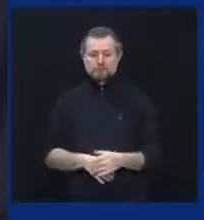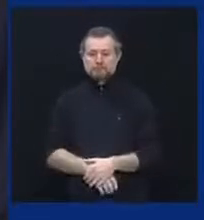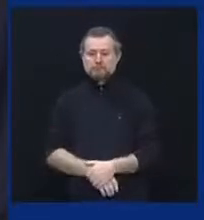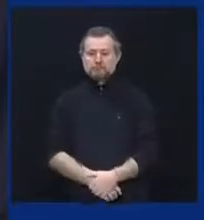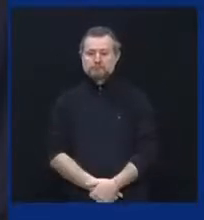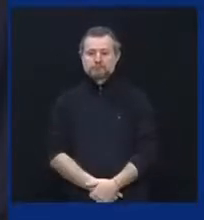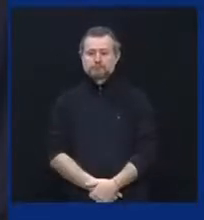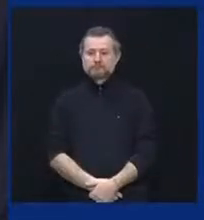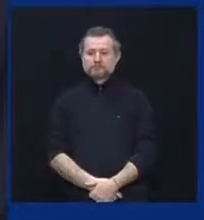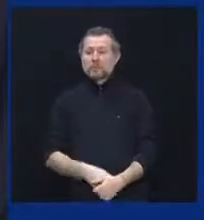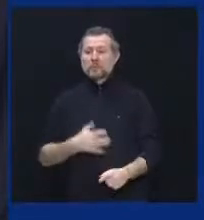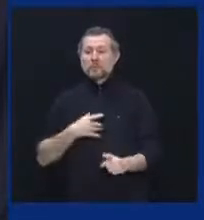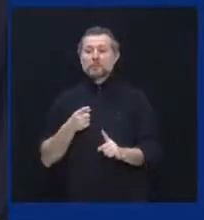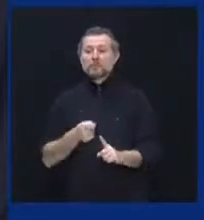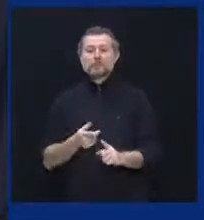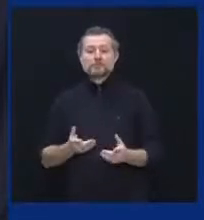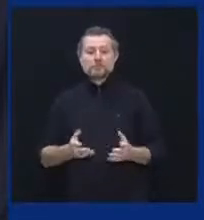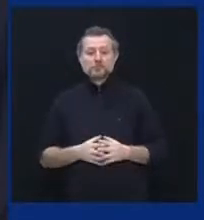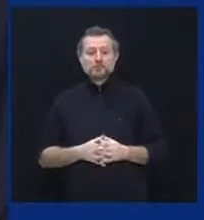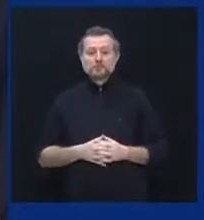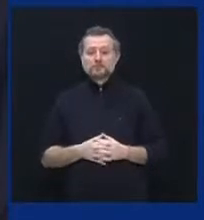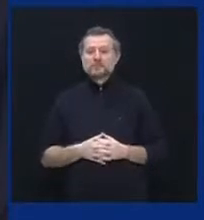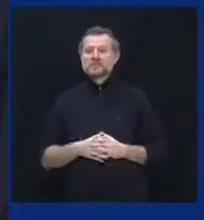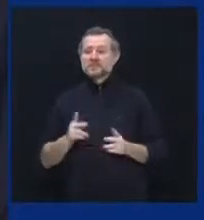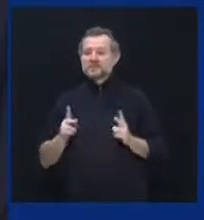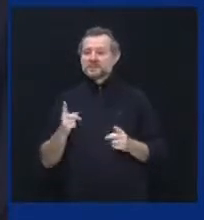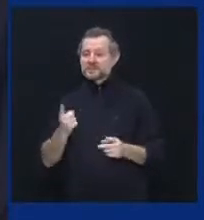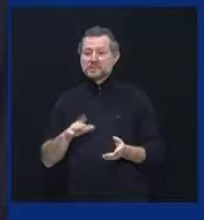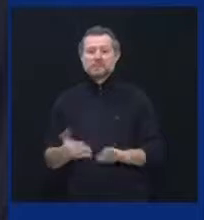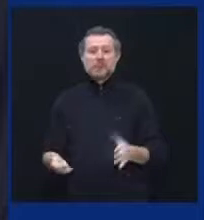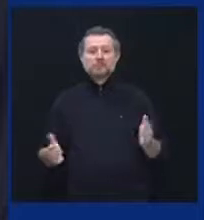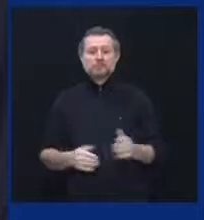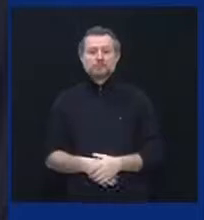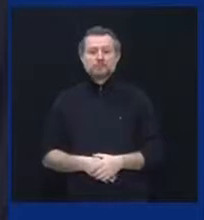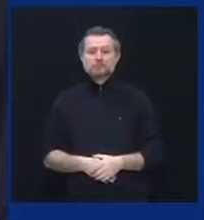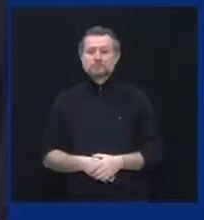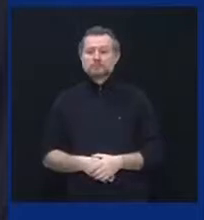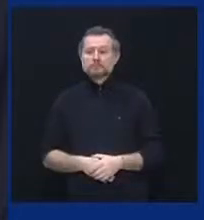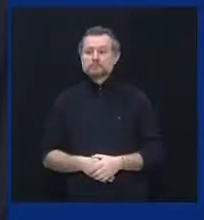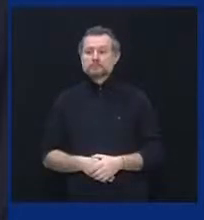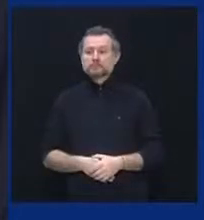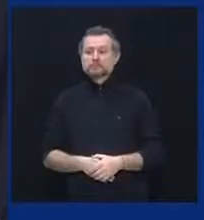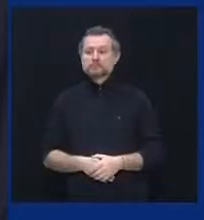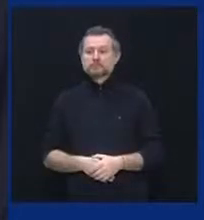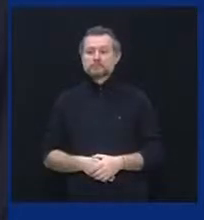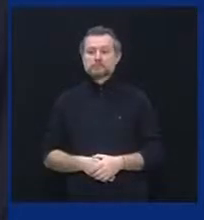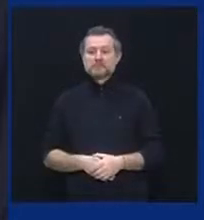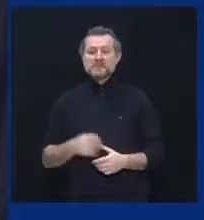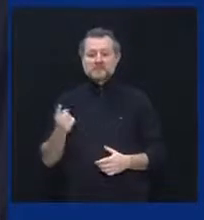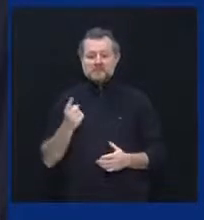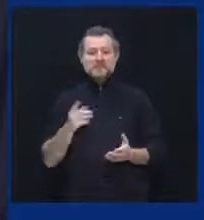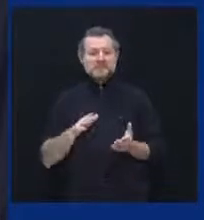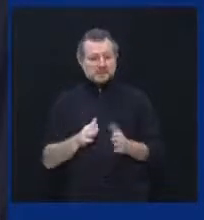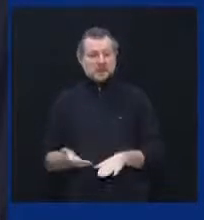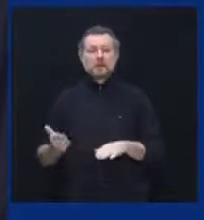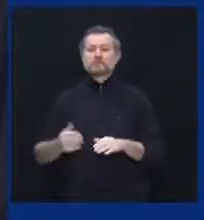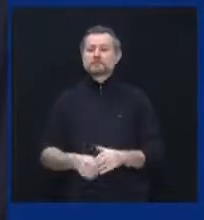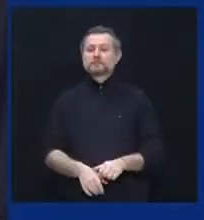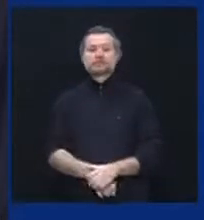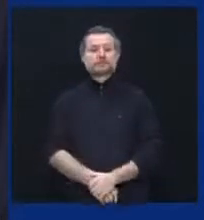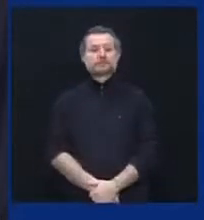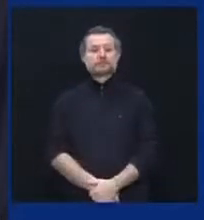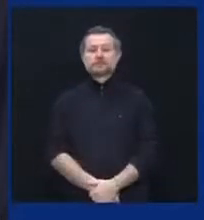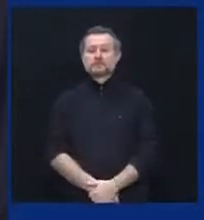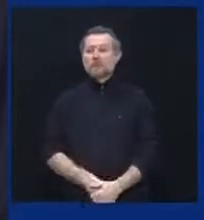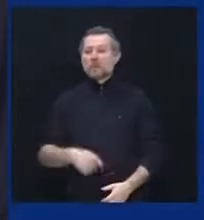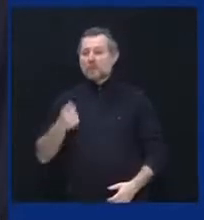it's the people died. People died. I was in a hospital. I got